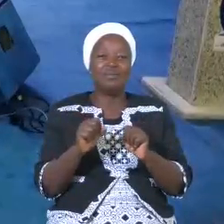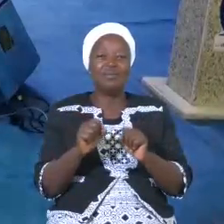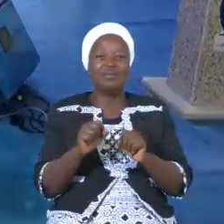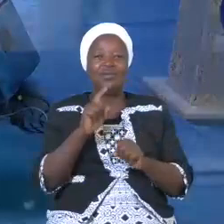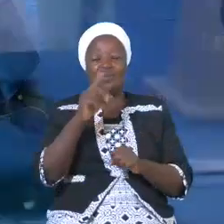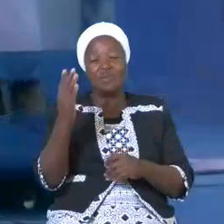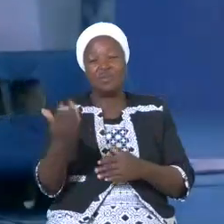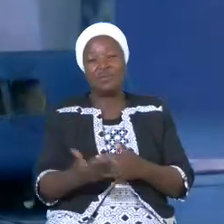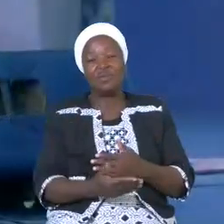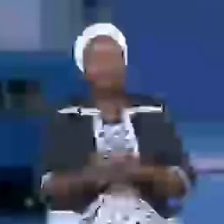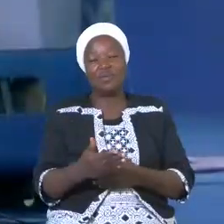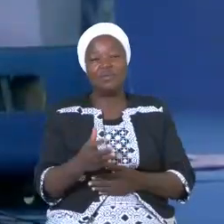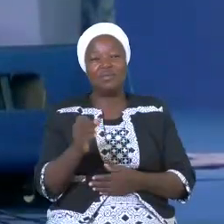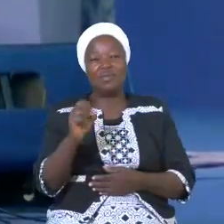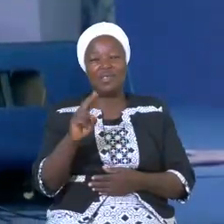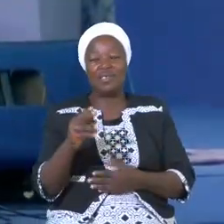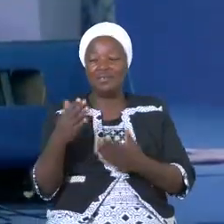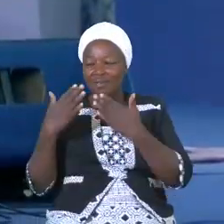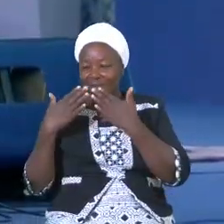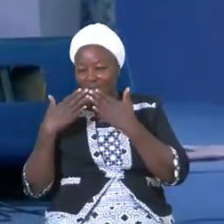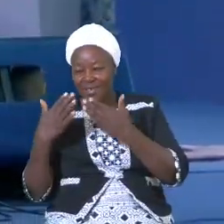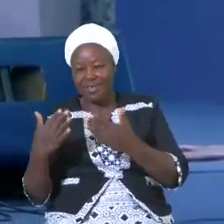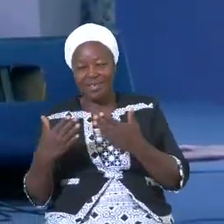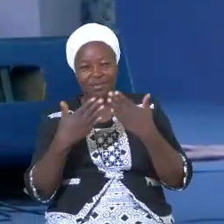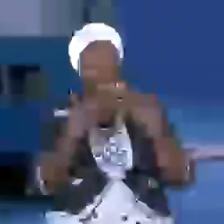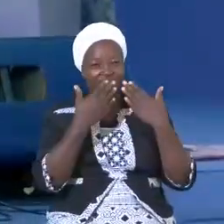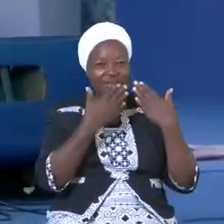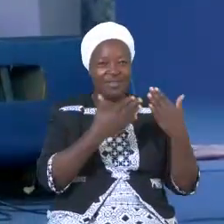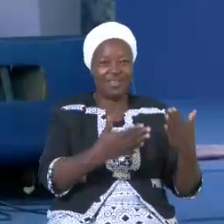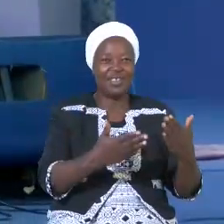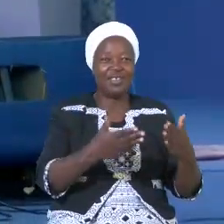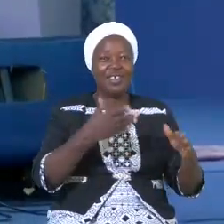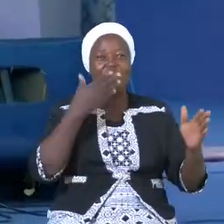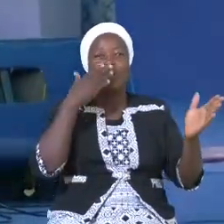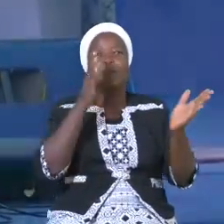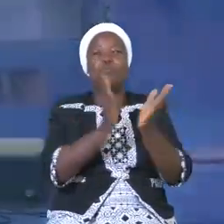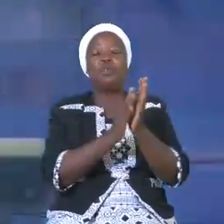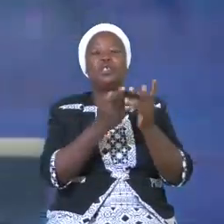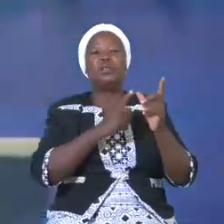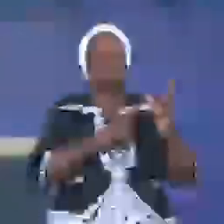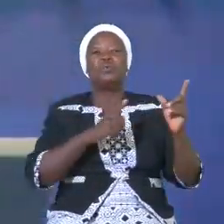thank you excellency praise the lord